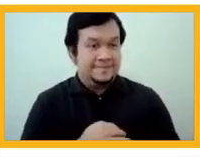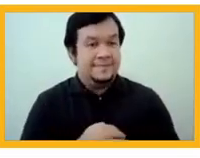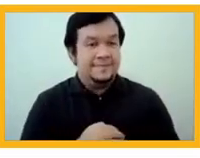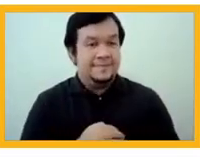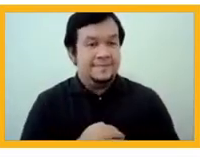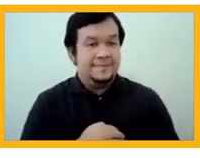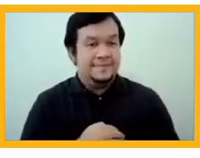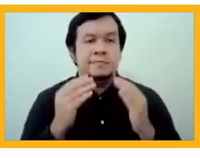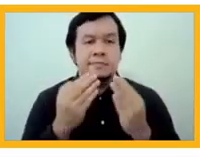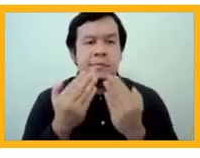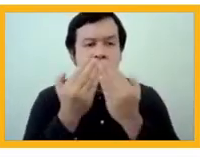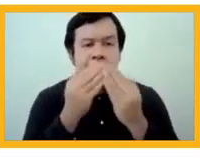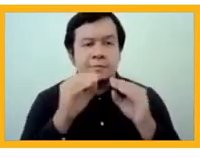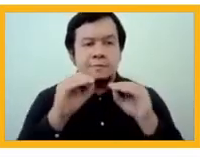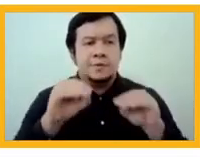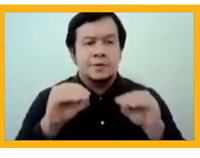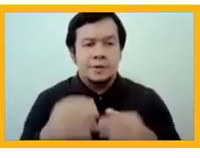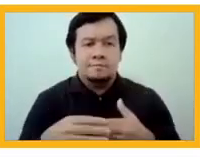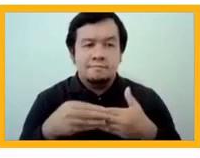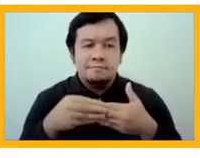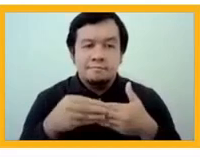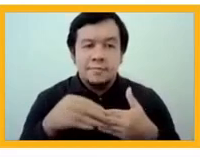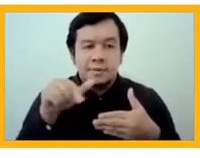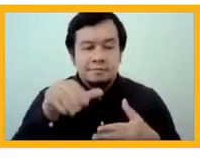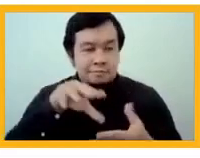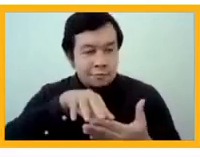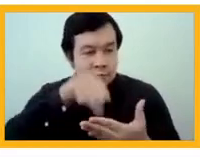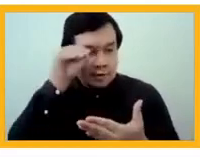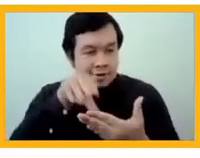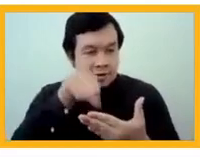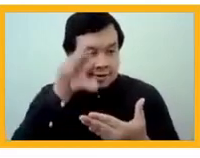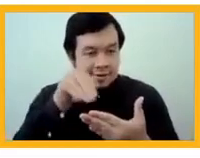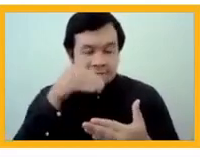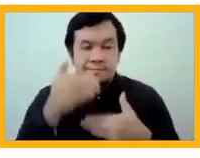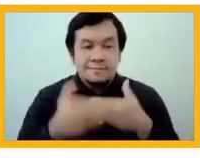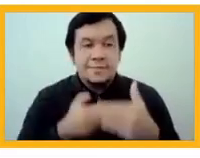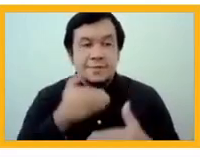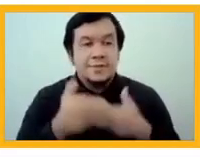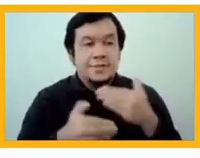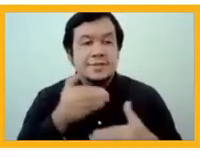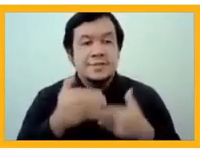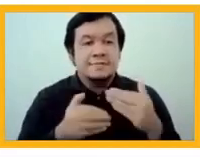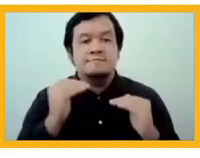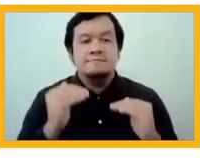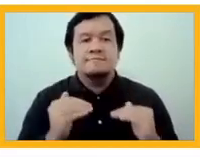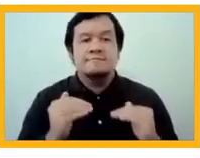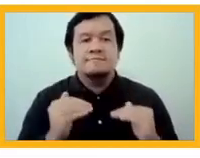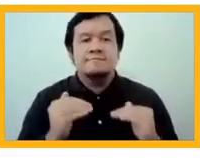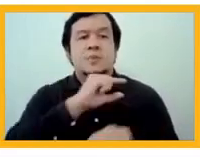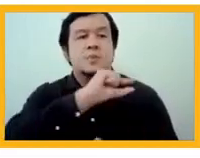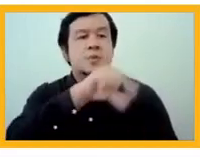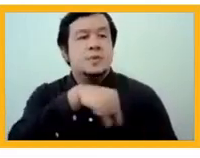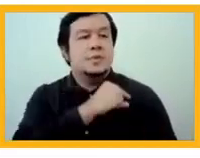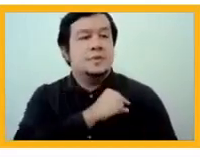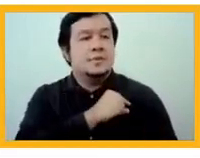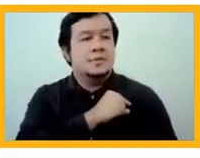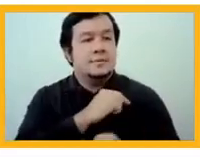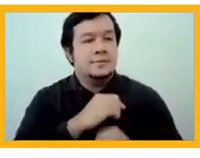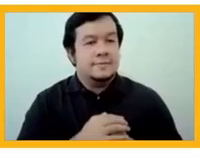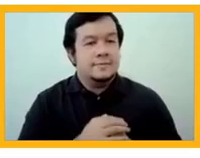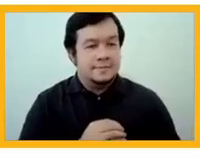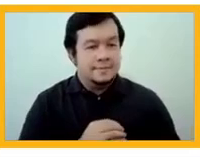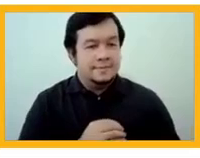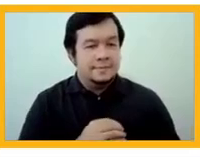and implications on scaling up quality and equity. That's our title. We have two major experts sharing their